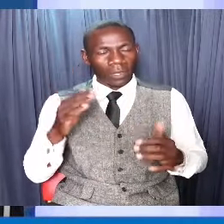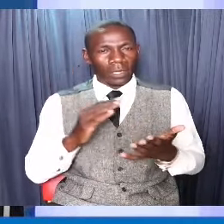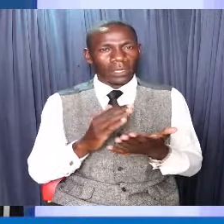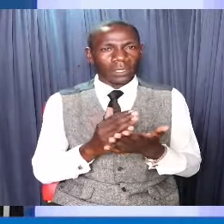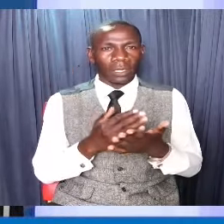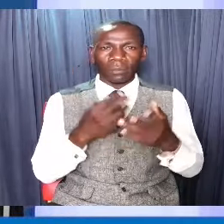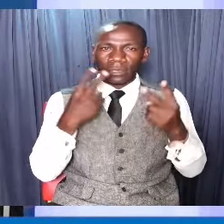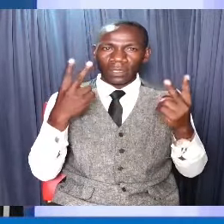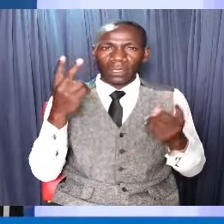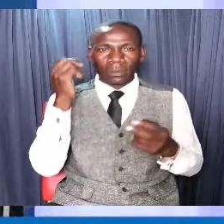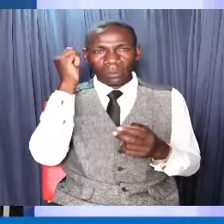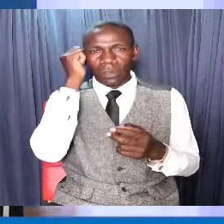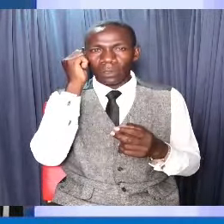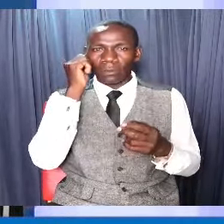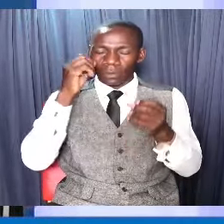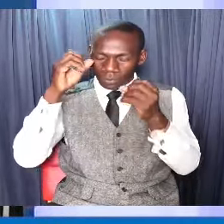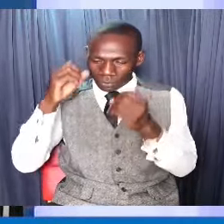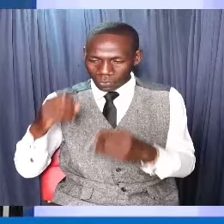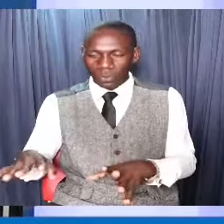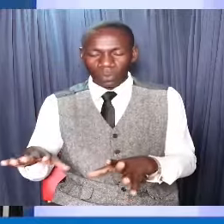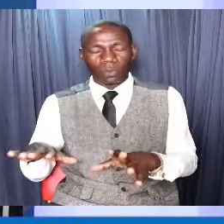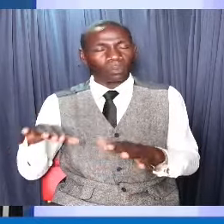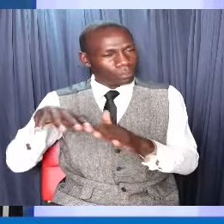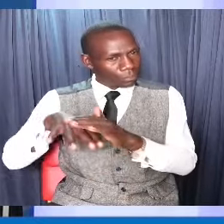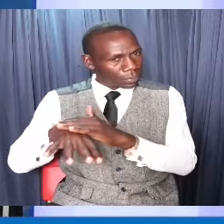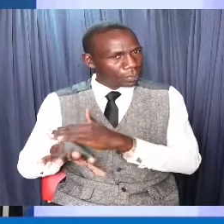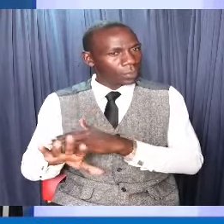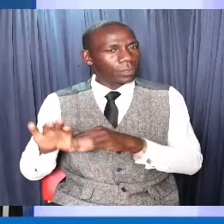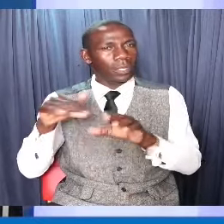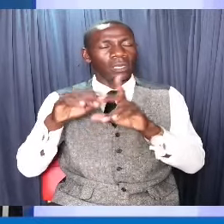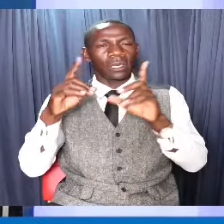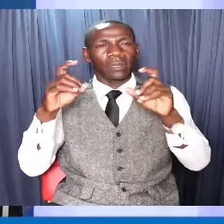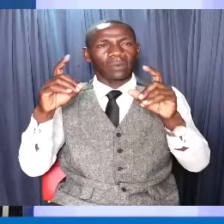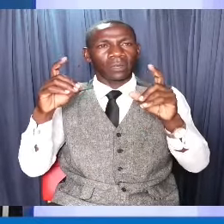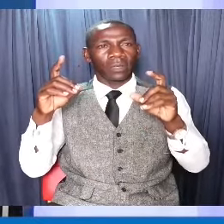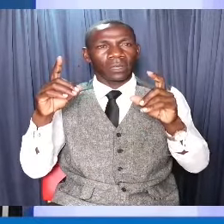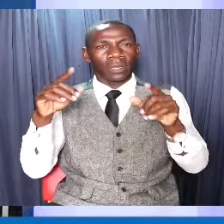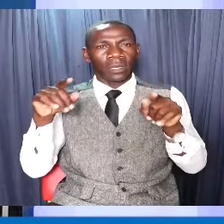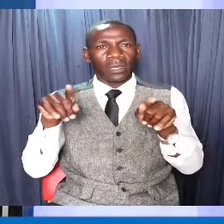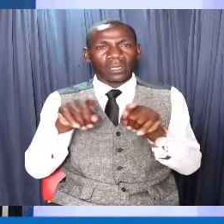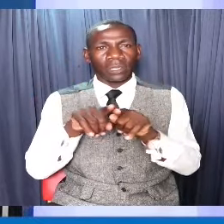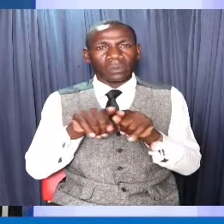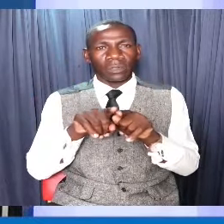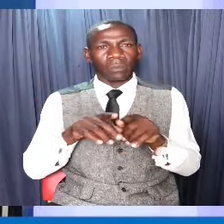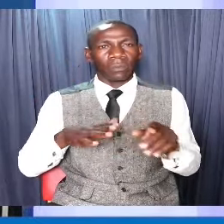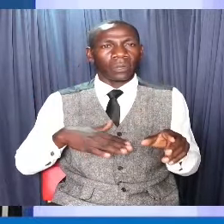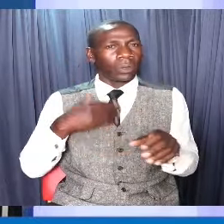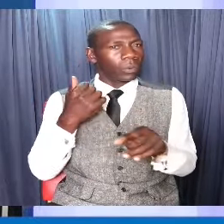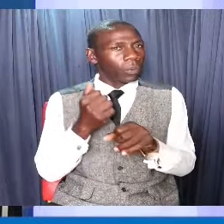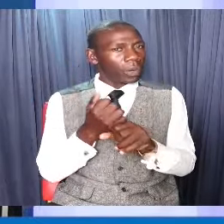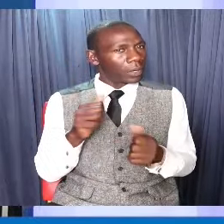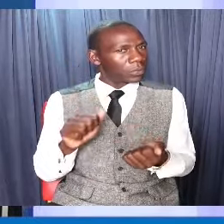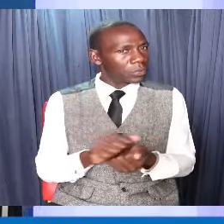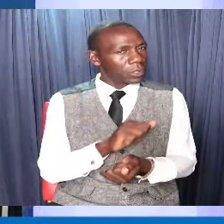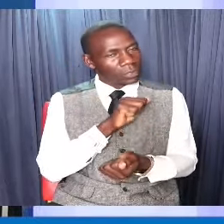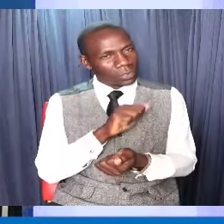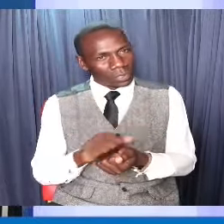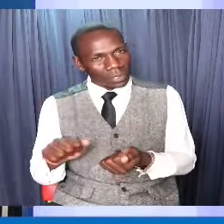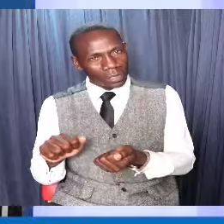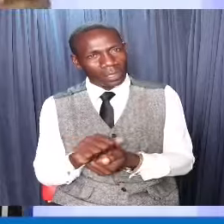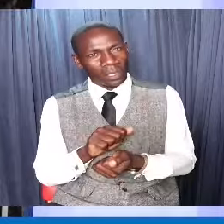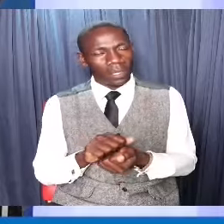ndio wanatumbukia kabisa mabayani. When one is sorrow, you then go kama to wickedness. Kama ni hizo kazi zangu zimeharibika. If it's because of my works are